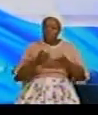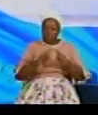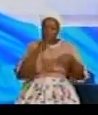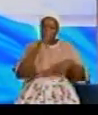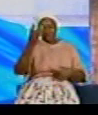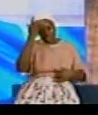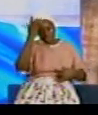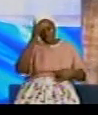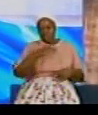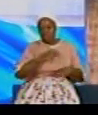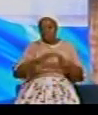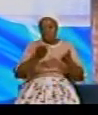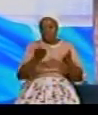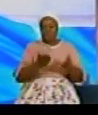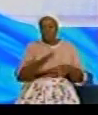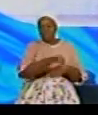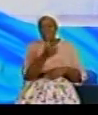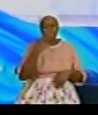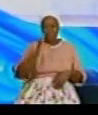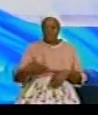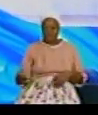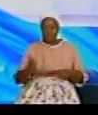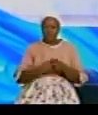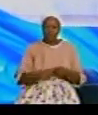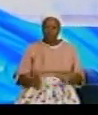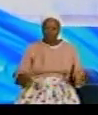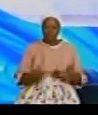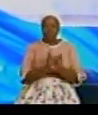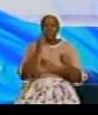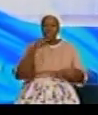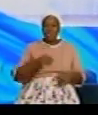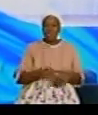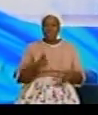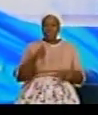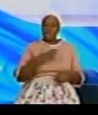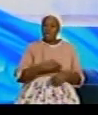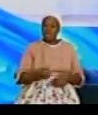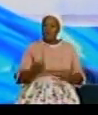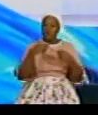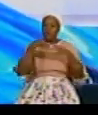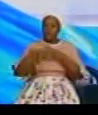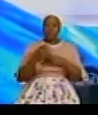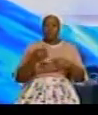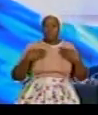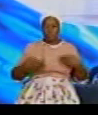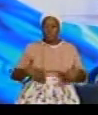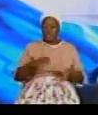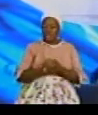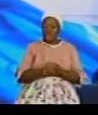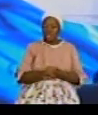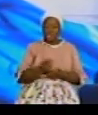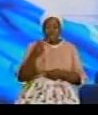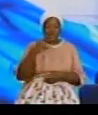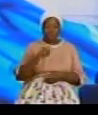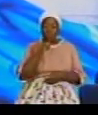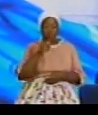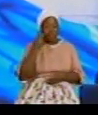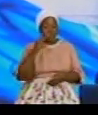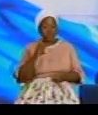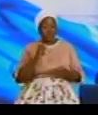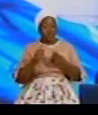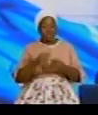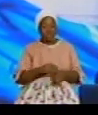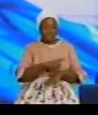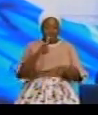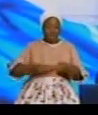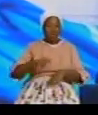want bacteria or any bad thing that look invisible to the natural